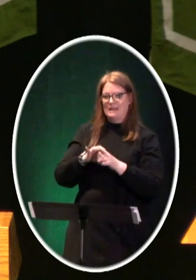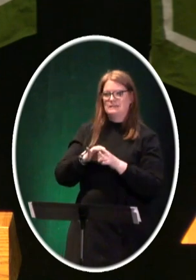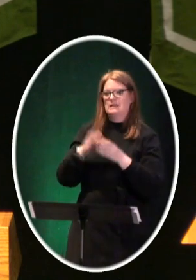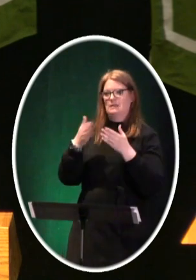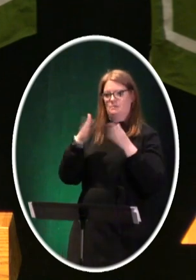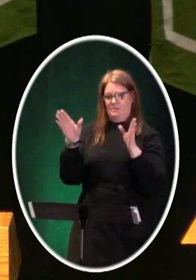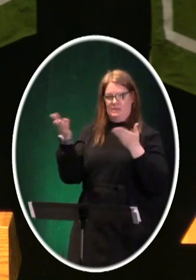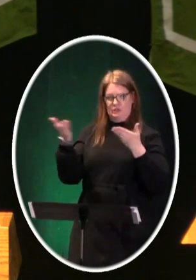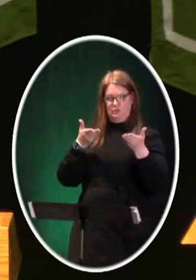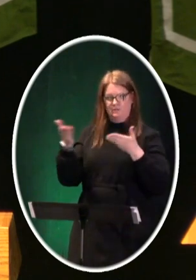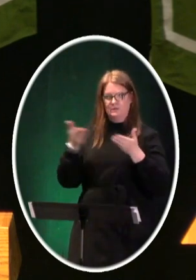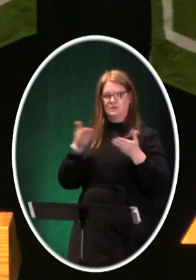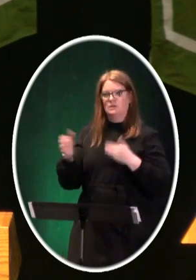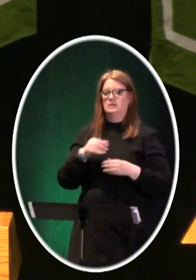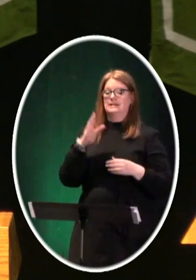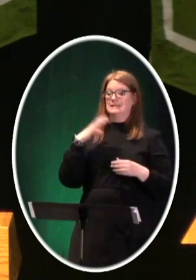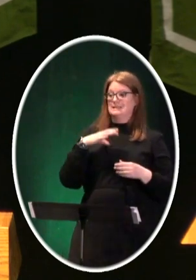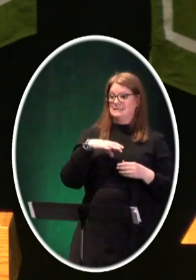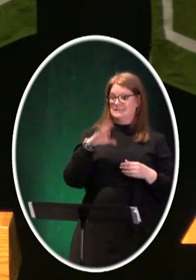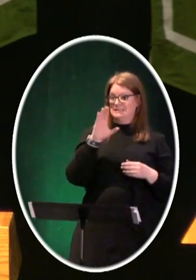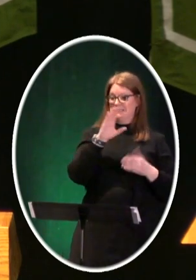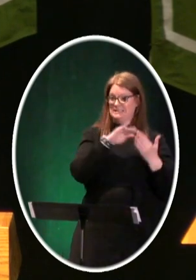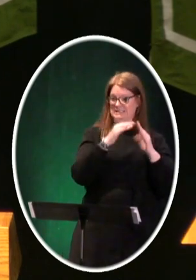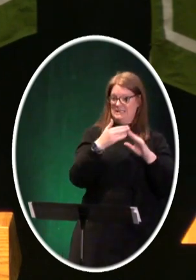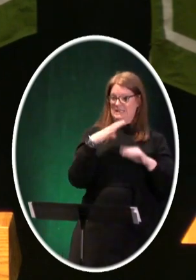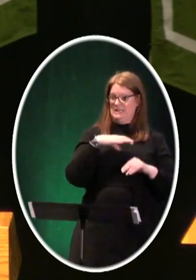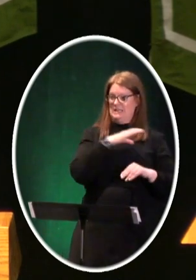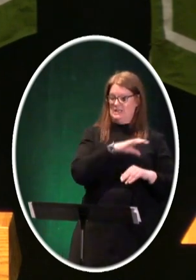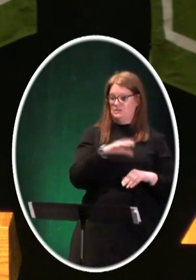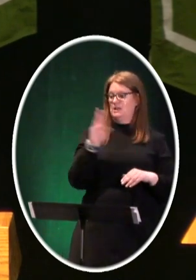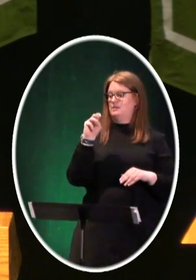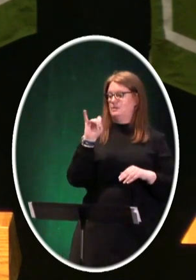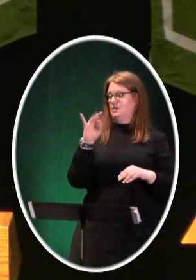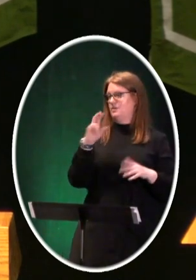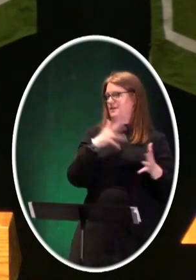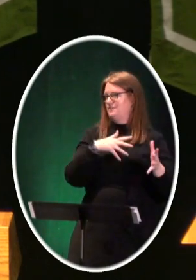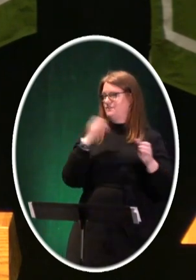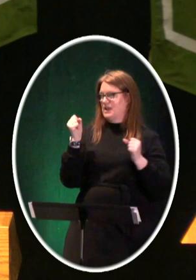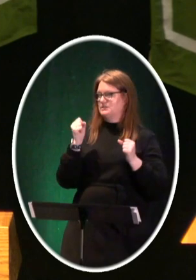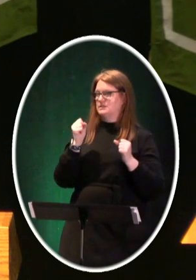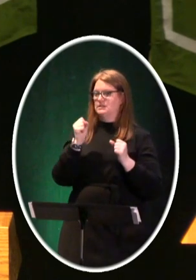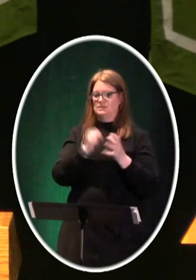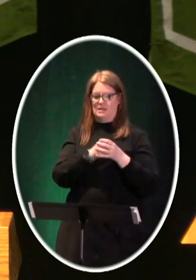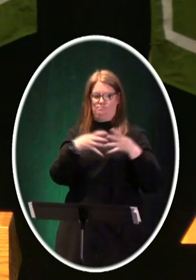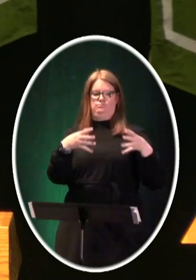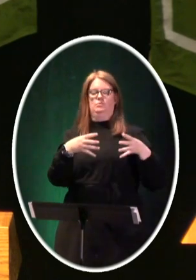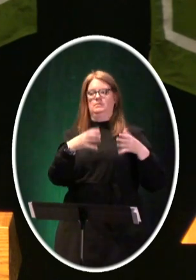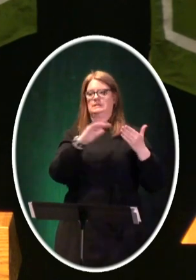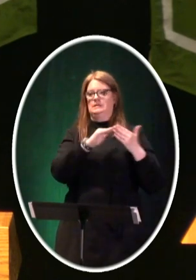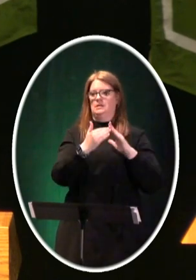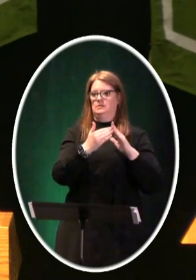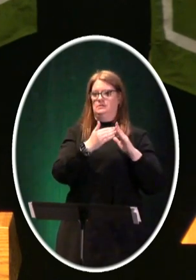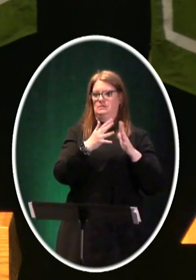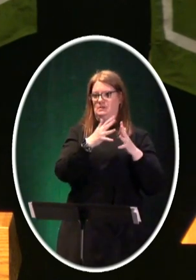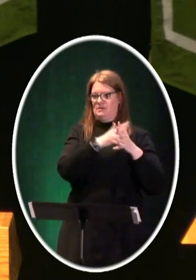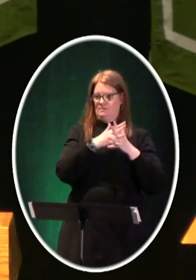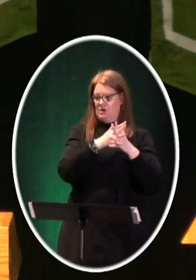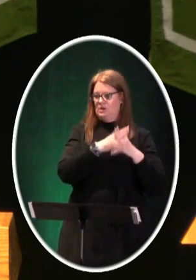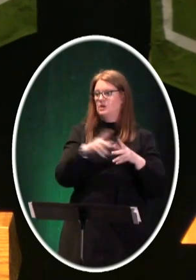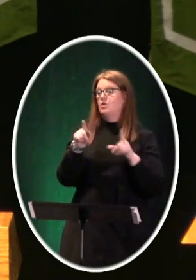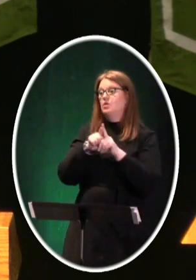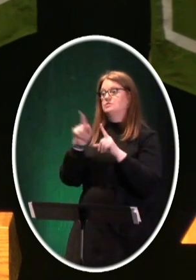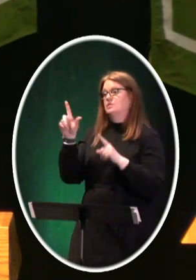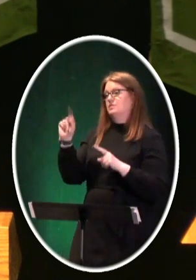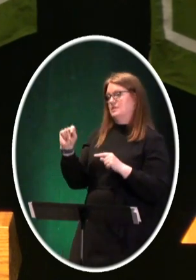serving over a decade on city council and as mayor in the fastest growing boomtown in America, and most recently as lieutenant governor of the state of